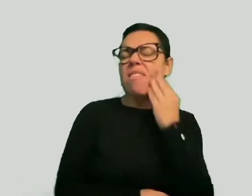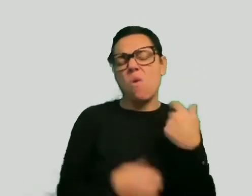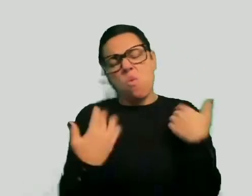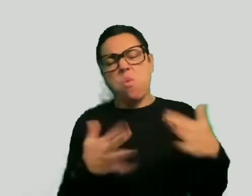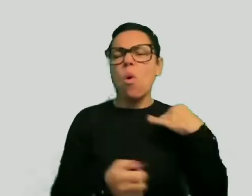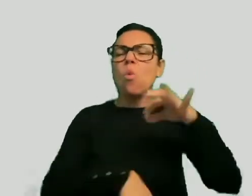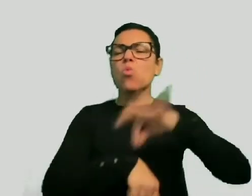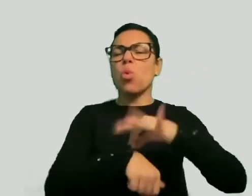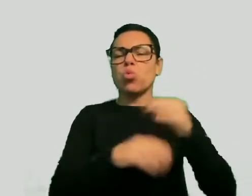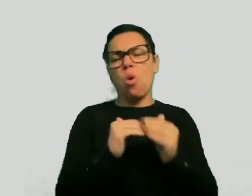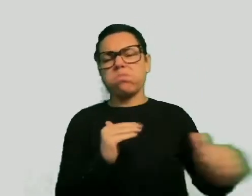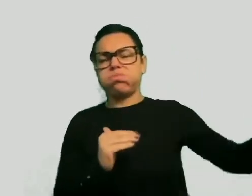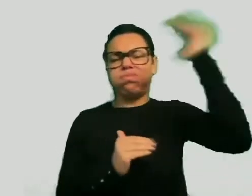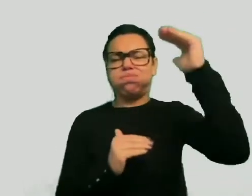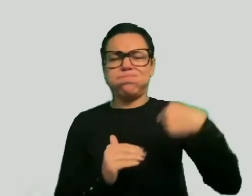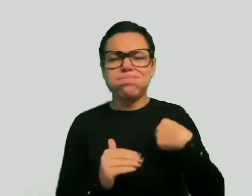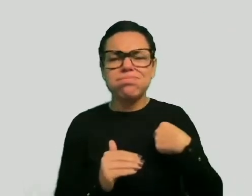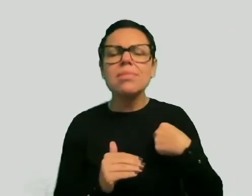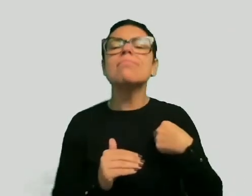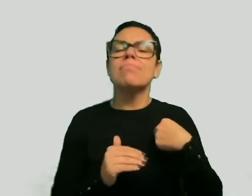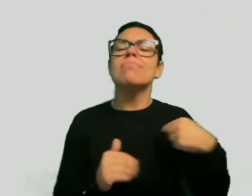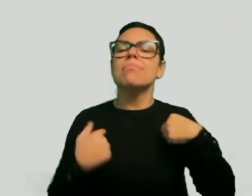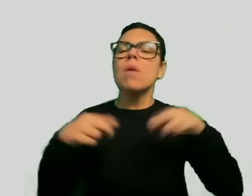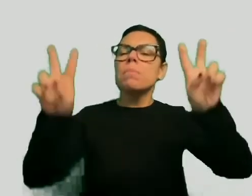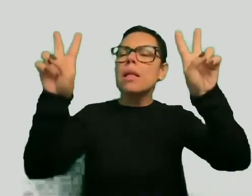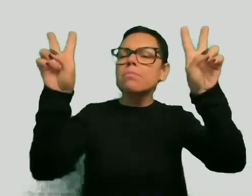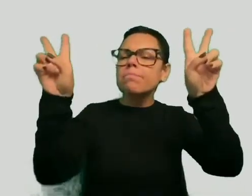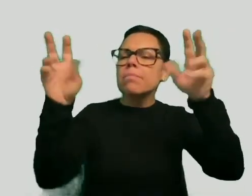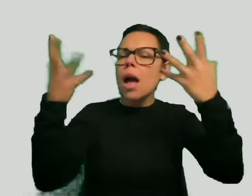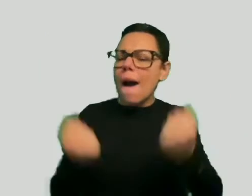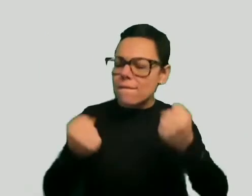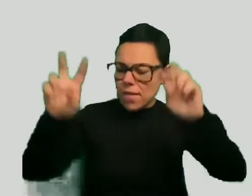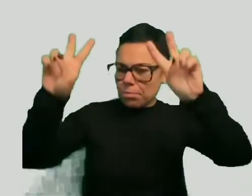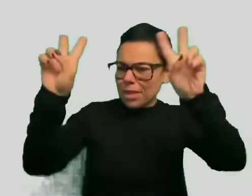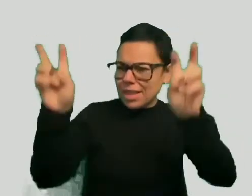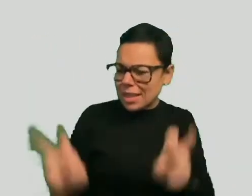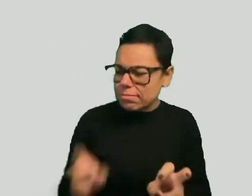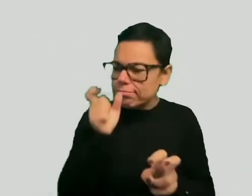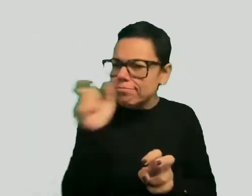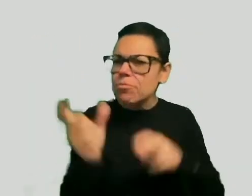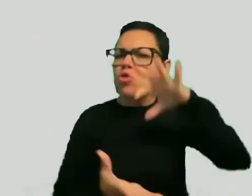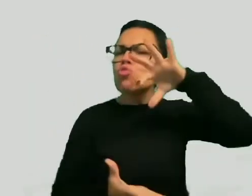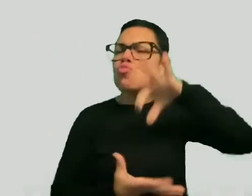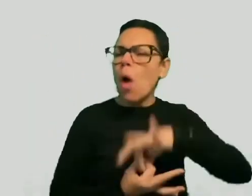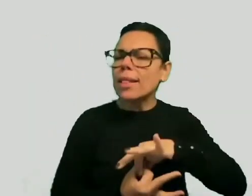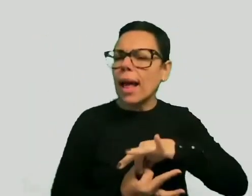with gender equality, the terminology, the ideas, the systems, with the ideas of gender